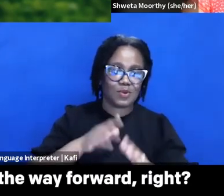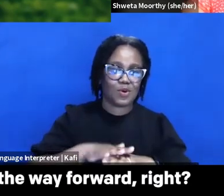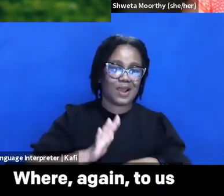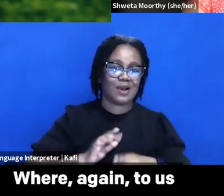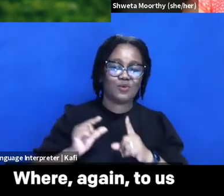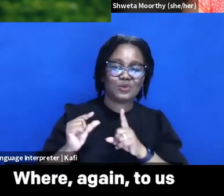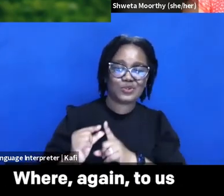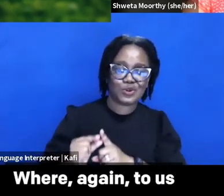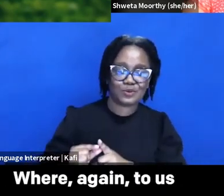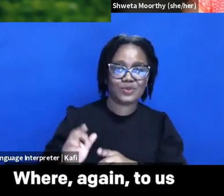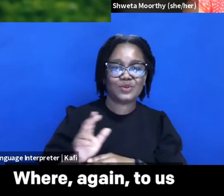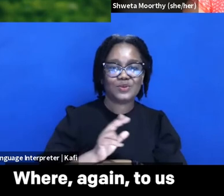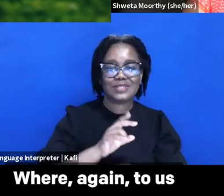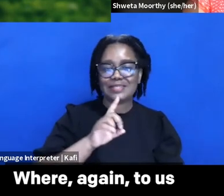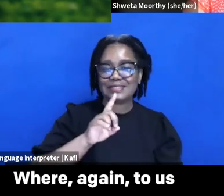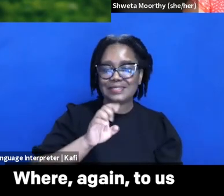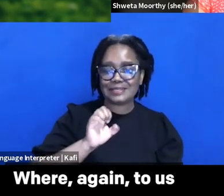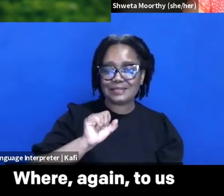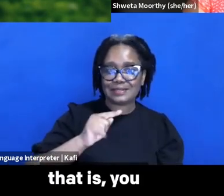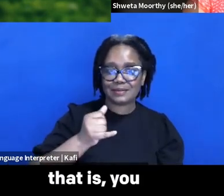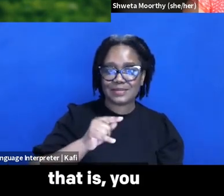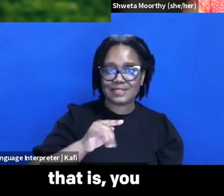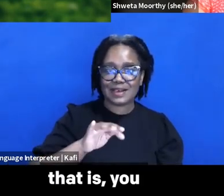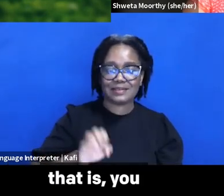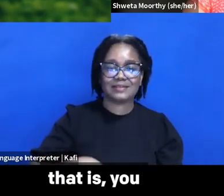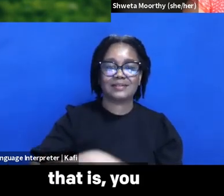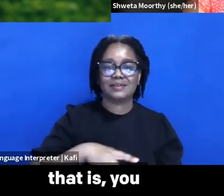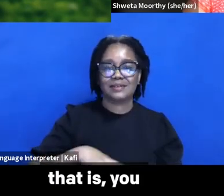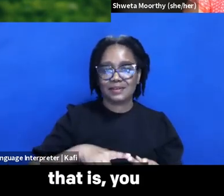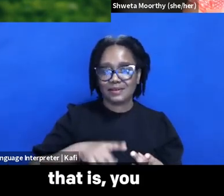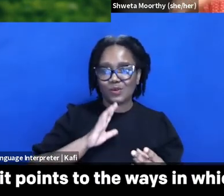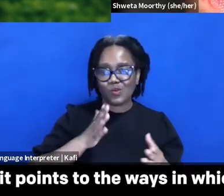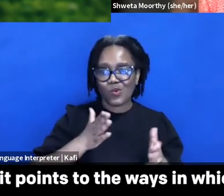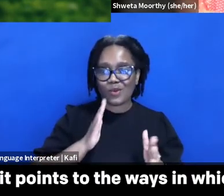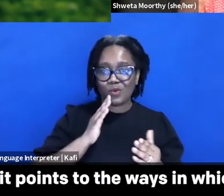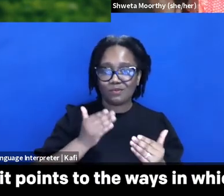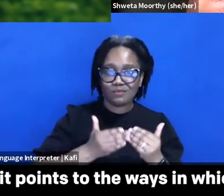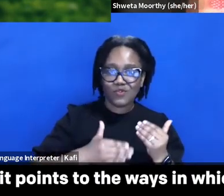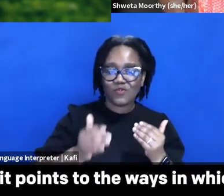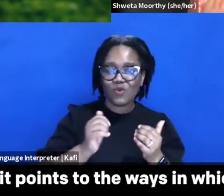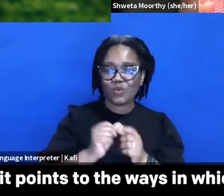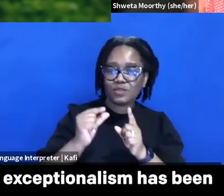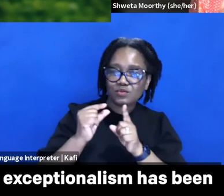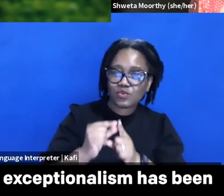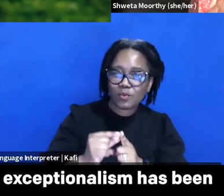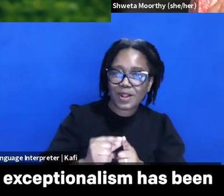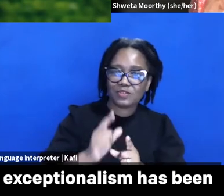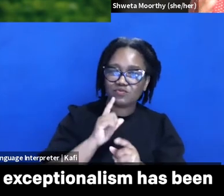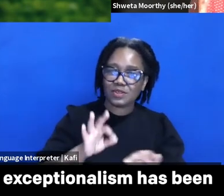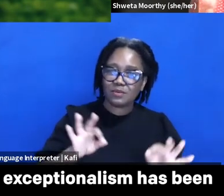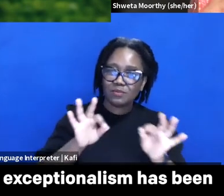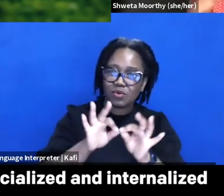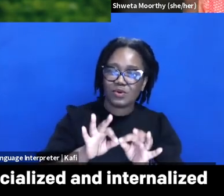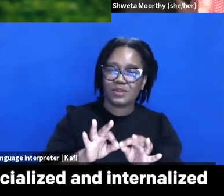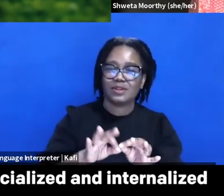forward, right? Where again, to us, there is, it points to the ways in which US